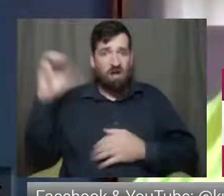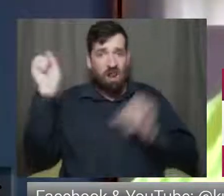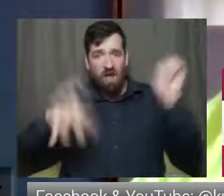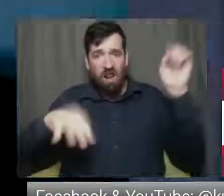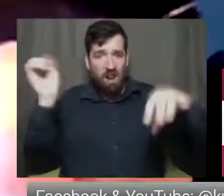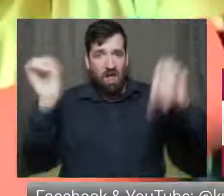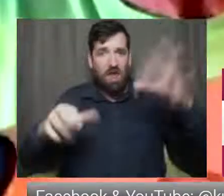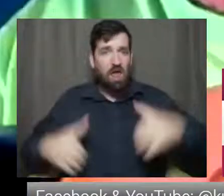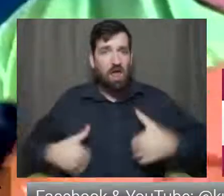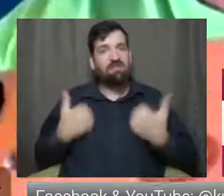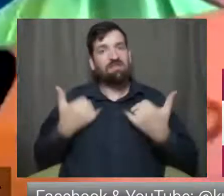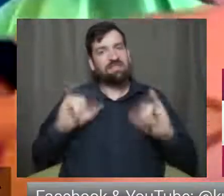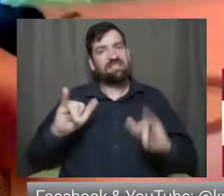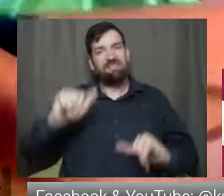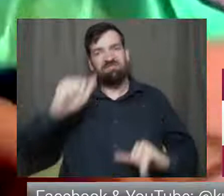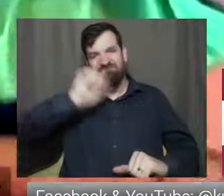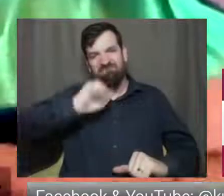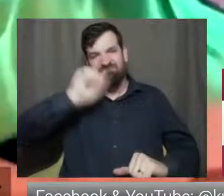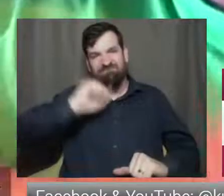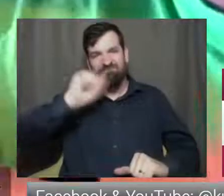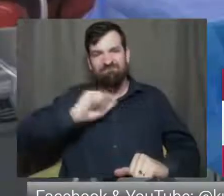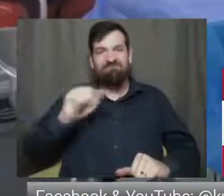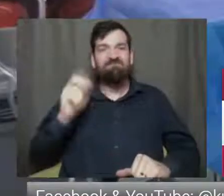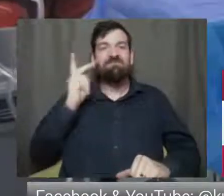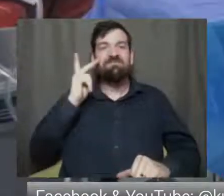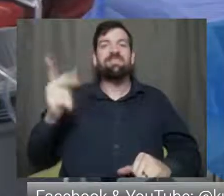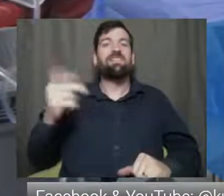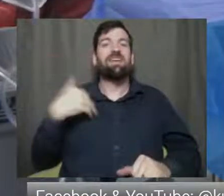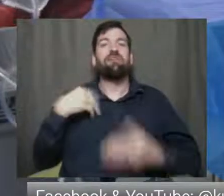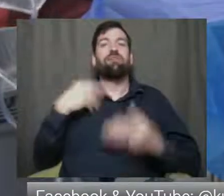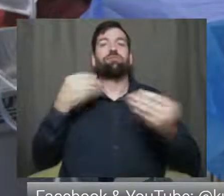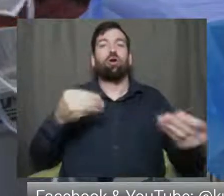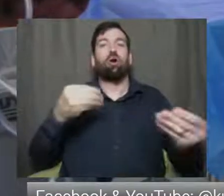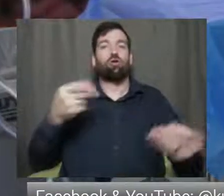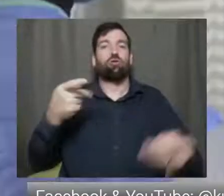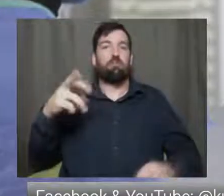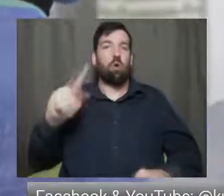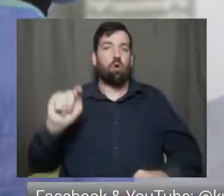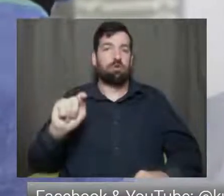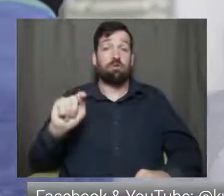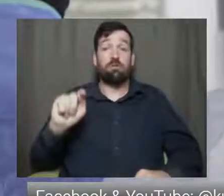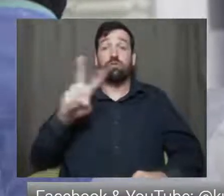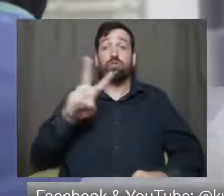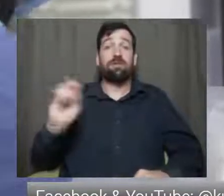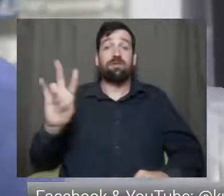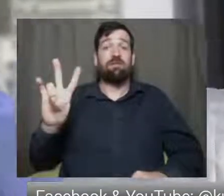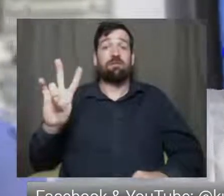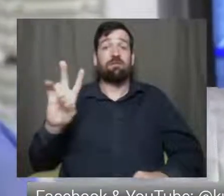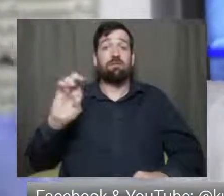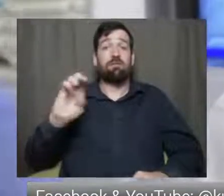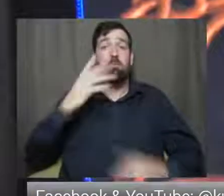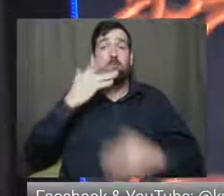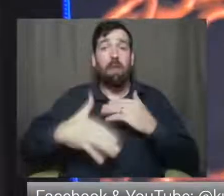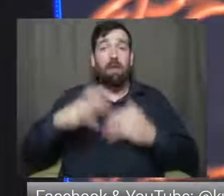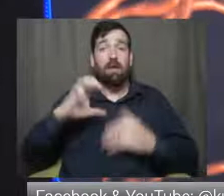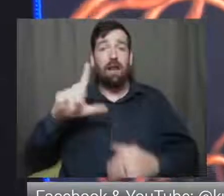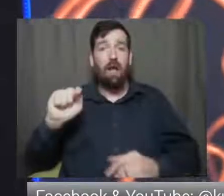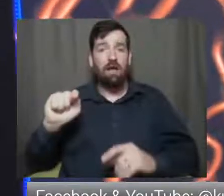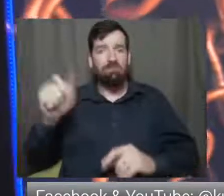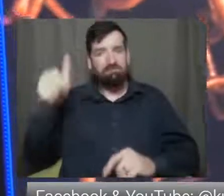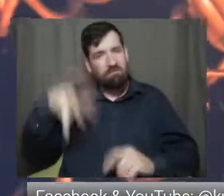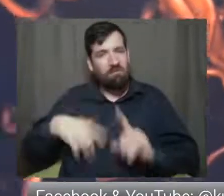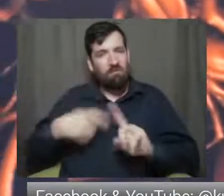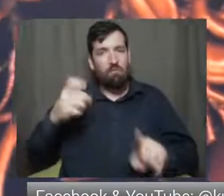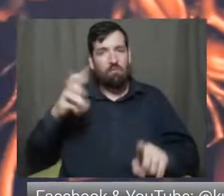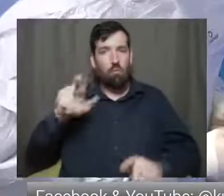good sport. See, it's got a little charging port right here. In 2007, a blood clot landed the Warrensburg man in the hospital where he had a